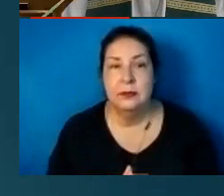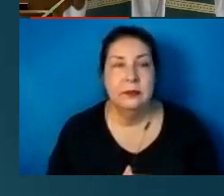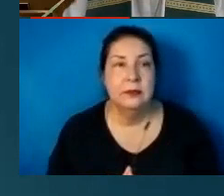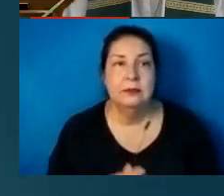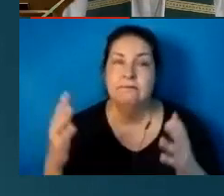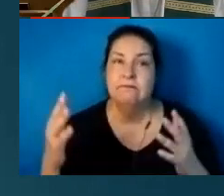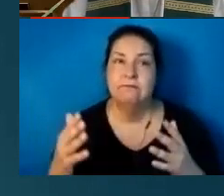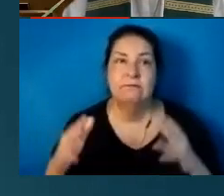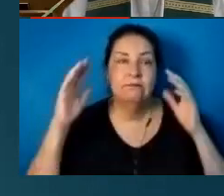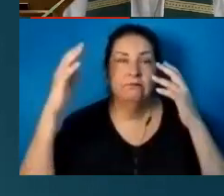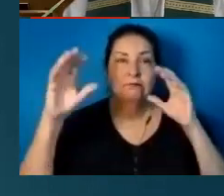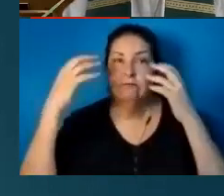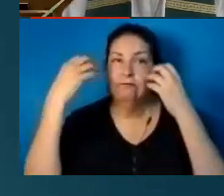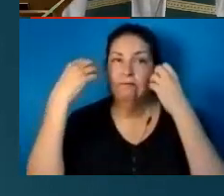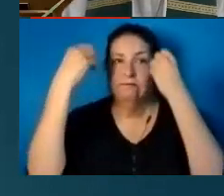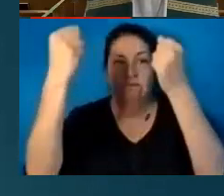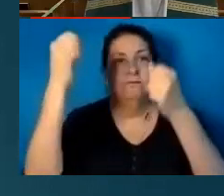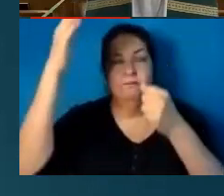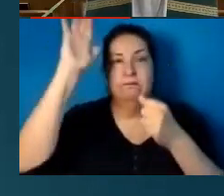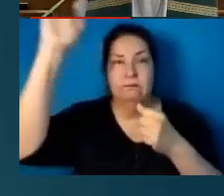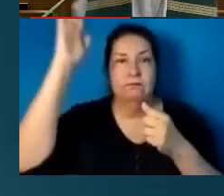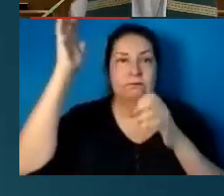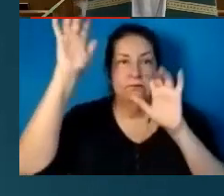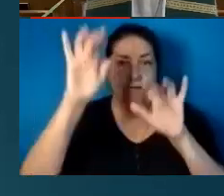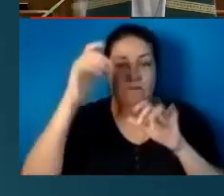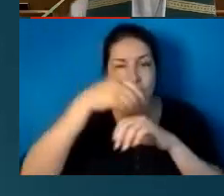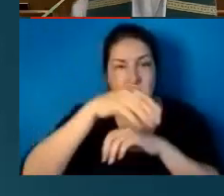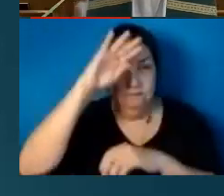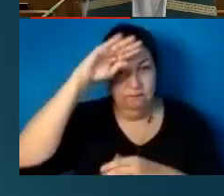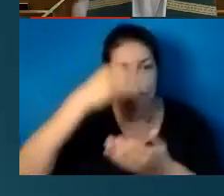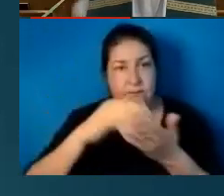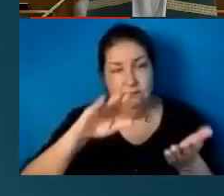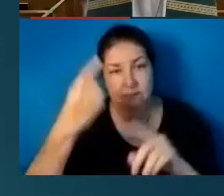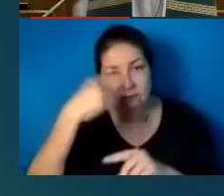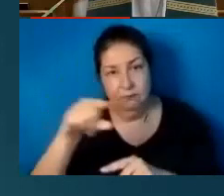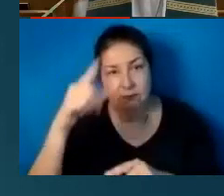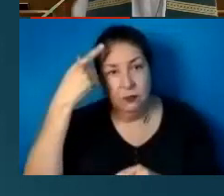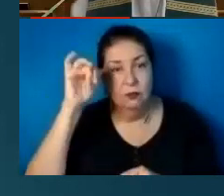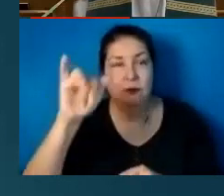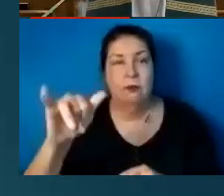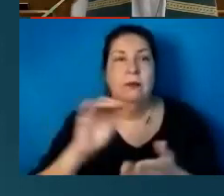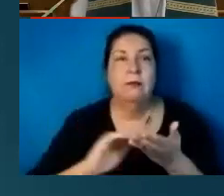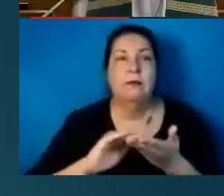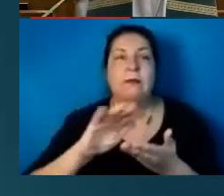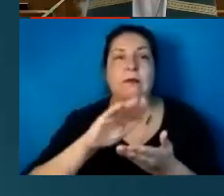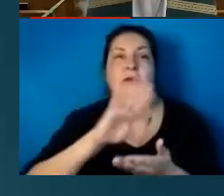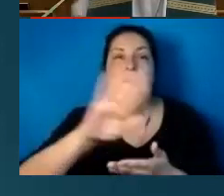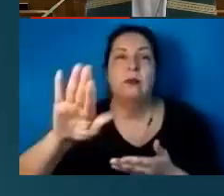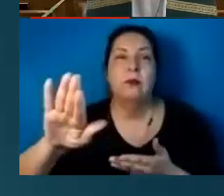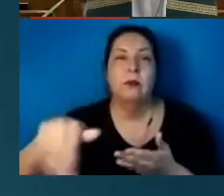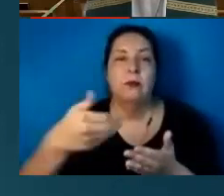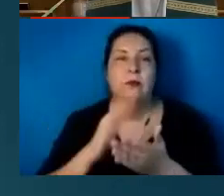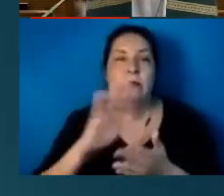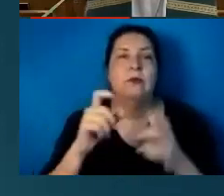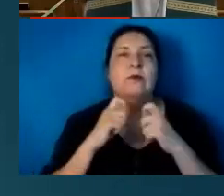Almighty God, in His mercy, has given His Son to die for you, and for His sake forgives you all of your sins.